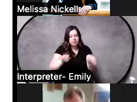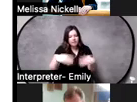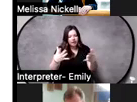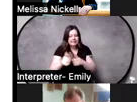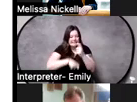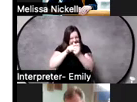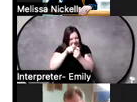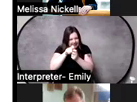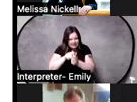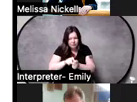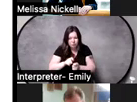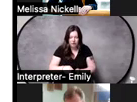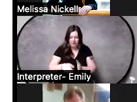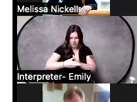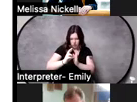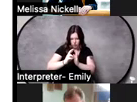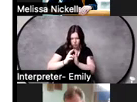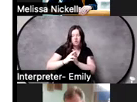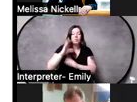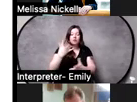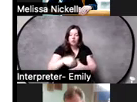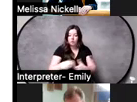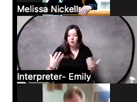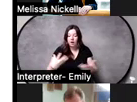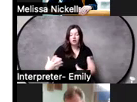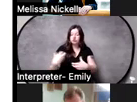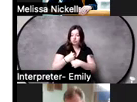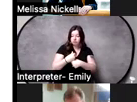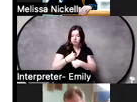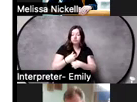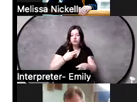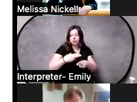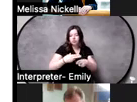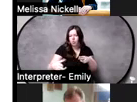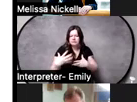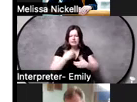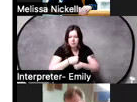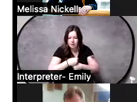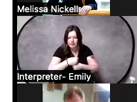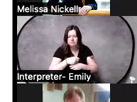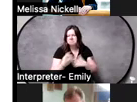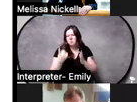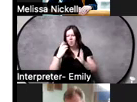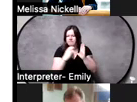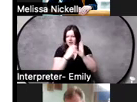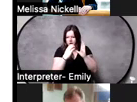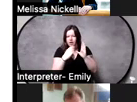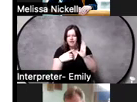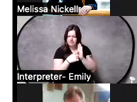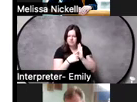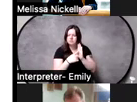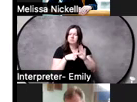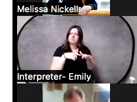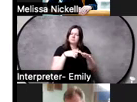short summary, a paragraph that indicates what they feel are the main strengths and